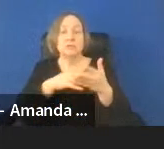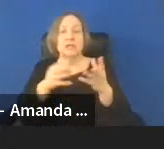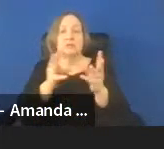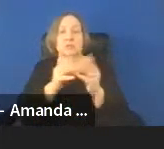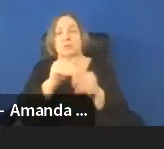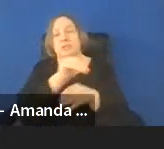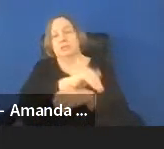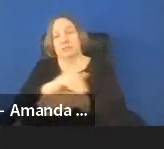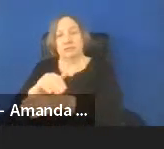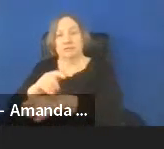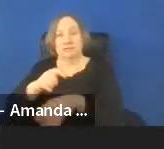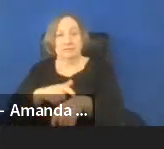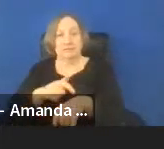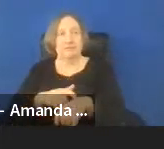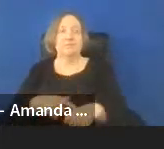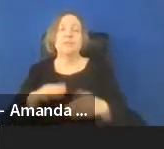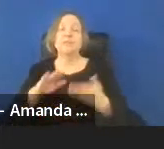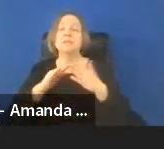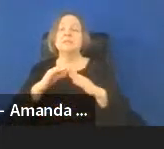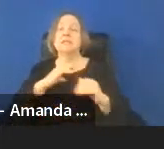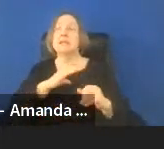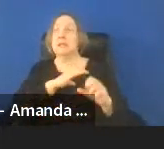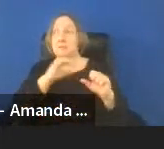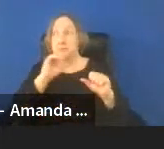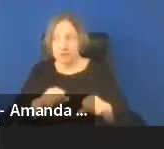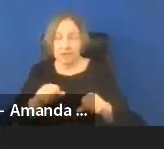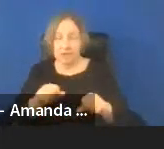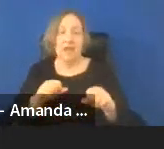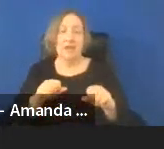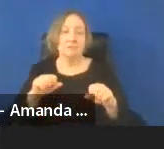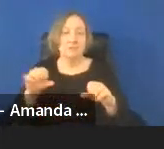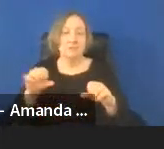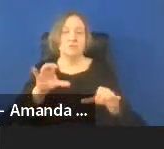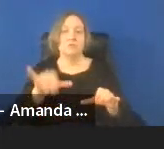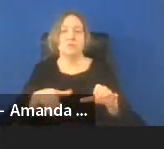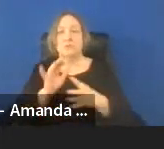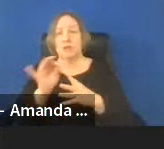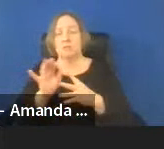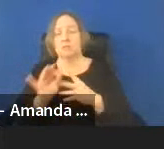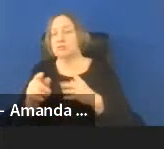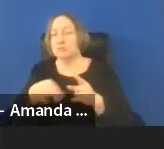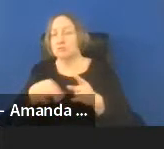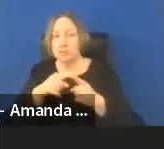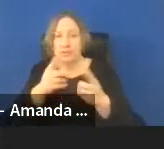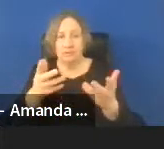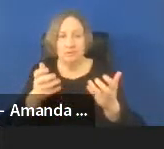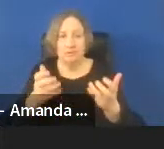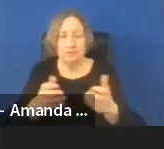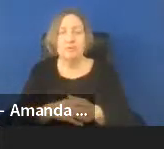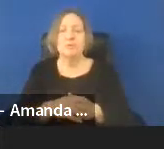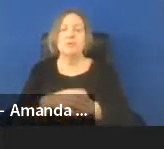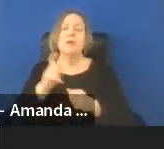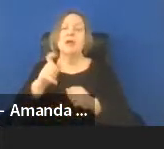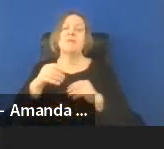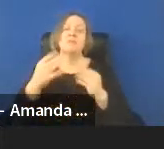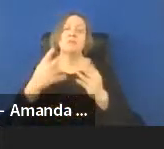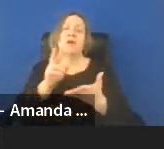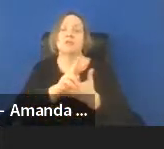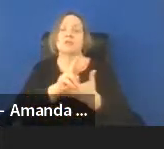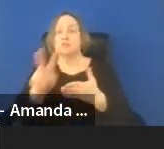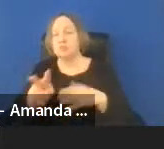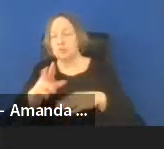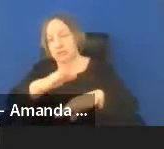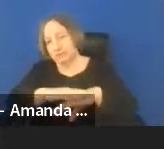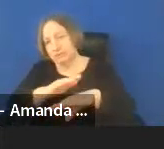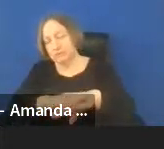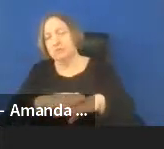evening. City Council can exercise this option whenever they want. They just have to provide 2 weeks' notice that they